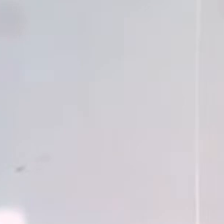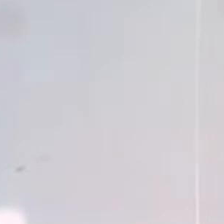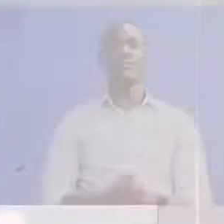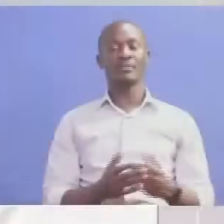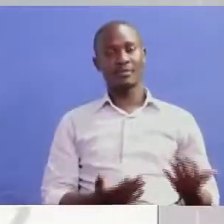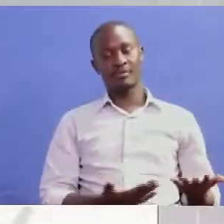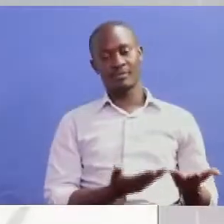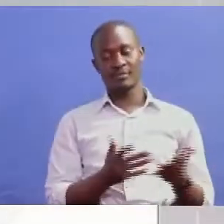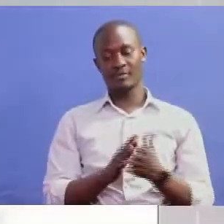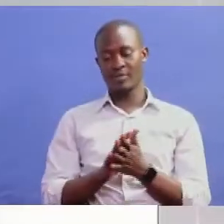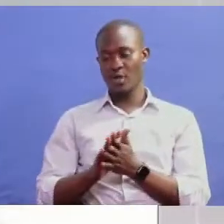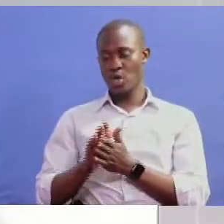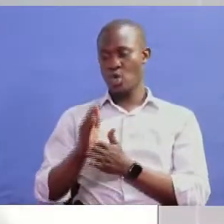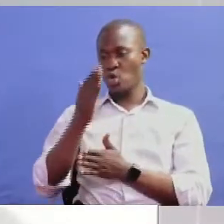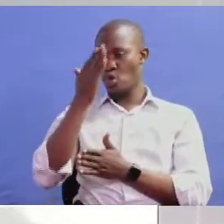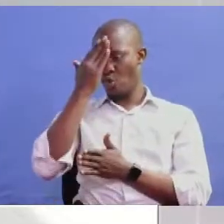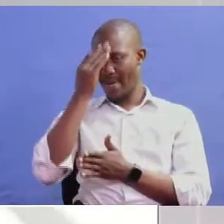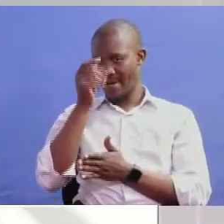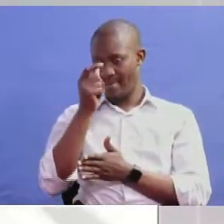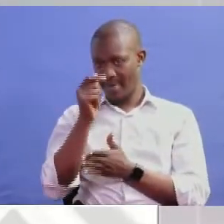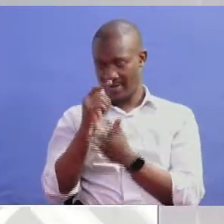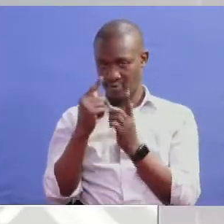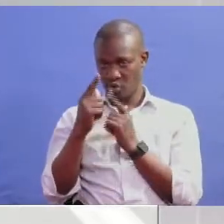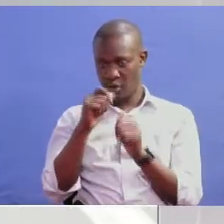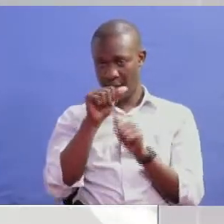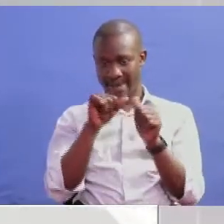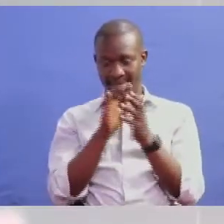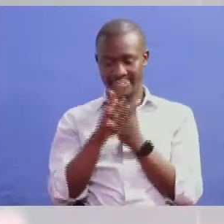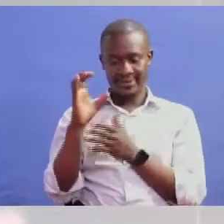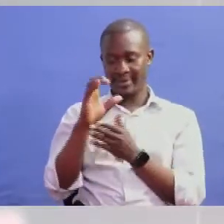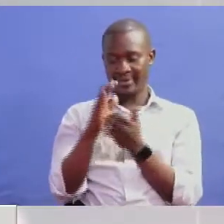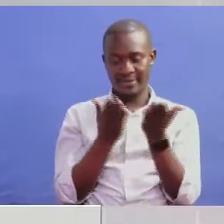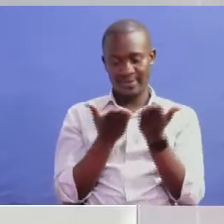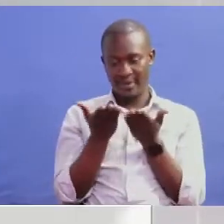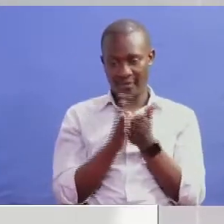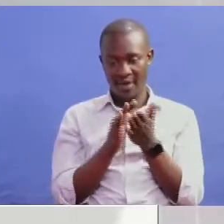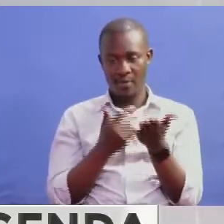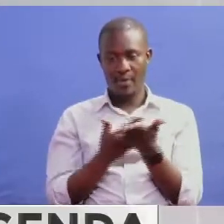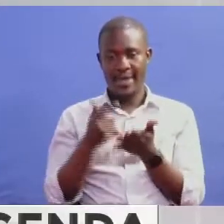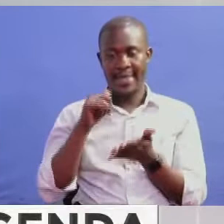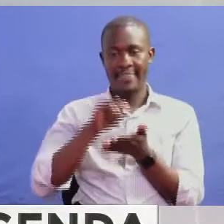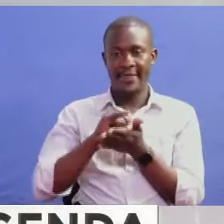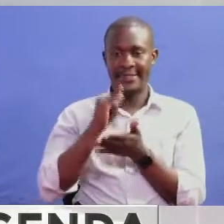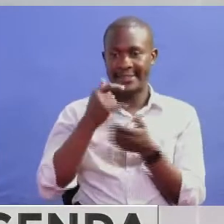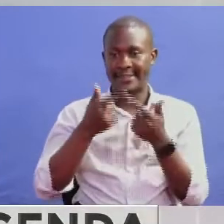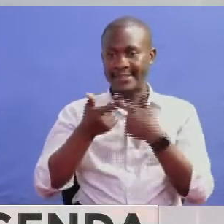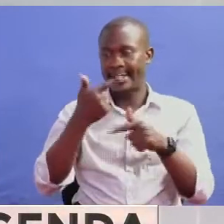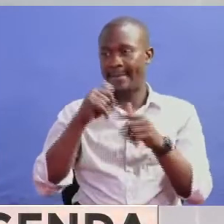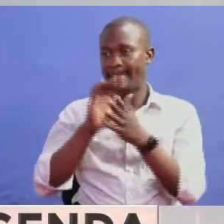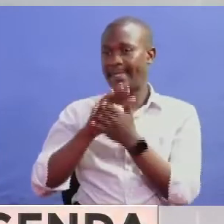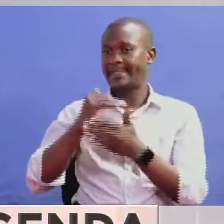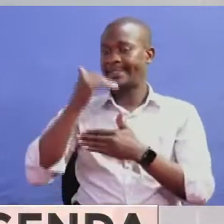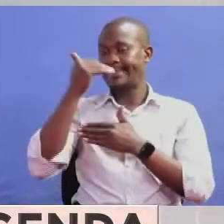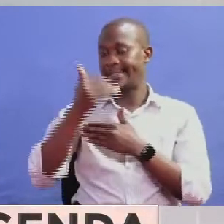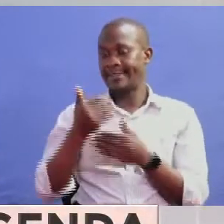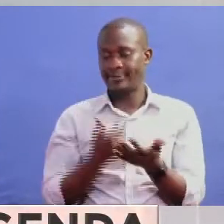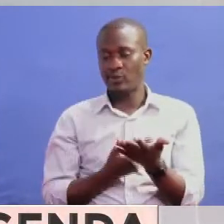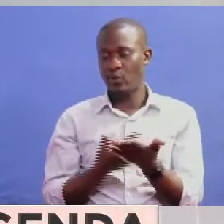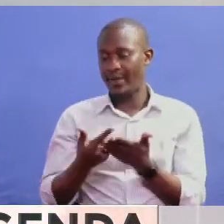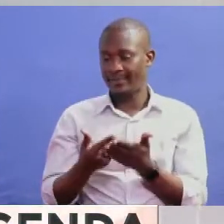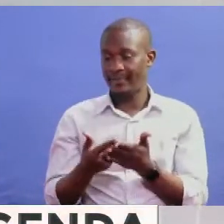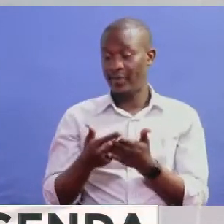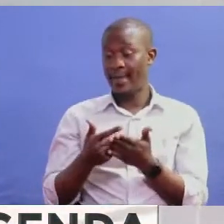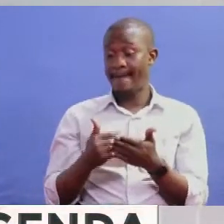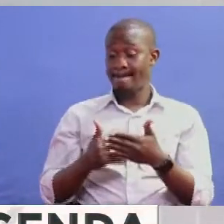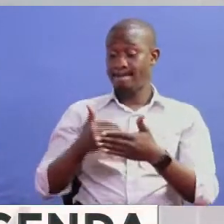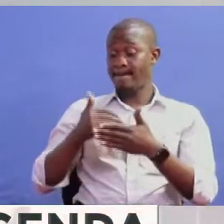Welcome back to Money Monday. We are talking about Customer Service Week that is coming up next week. And before